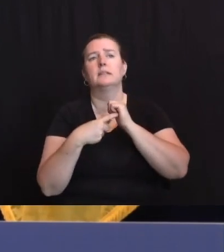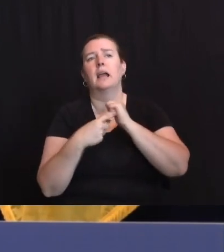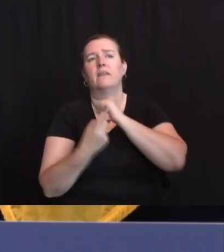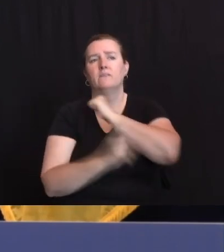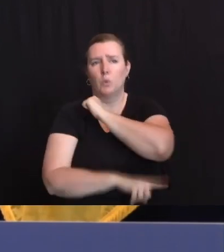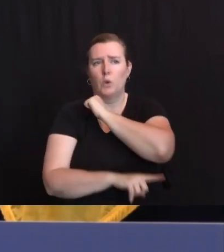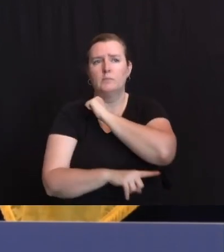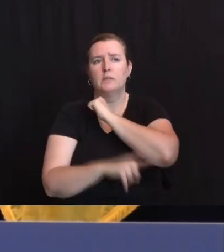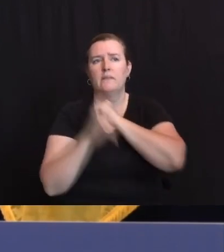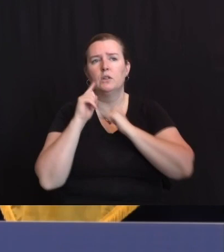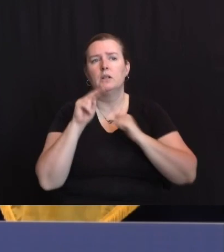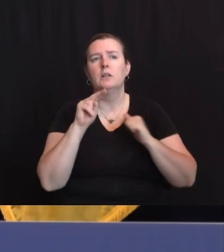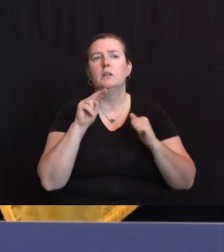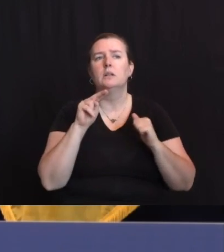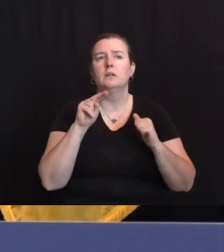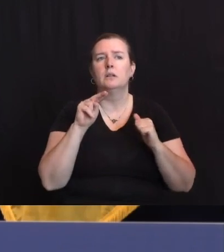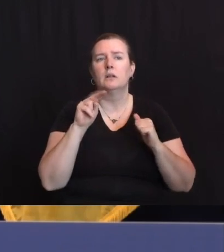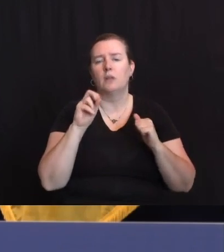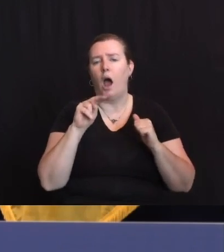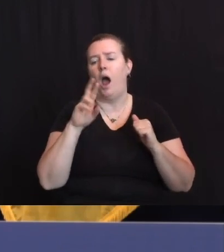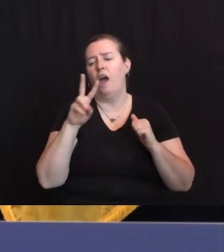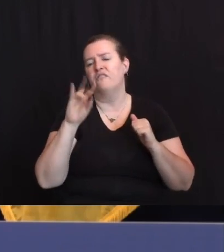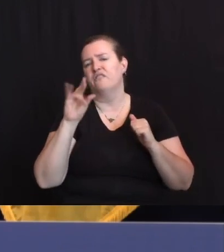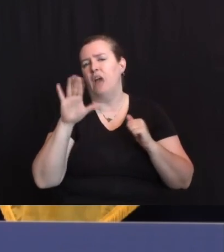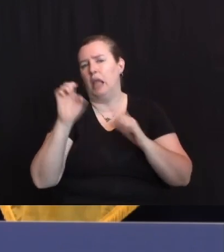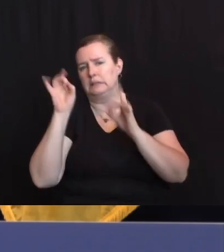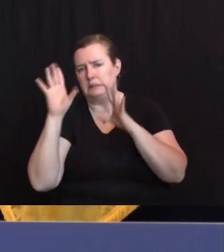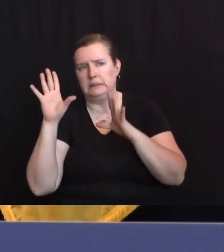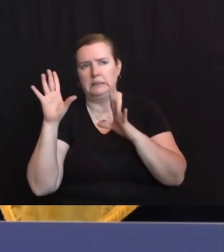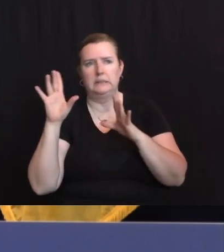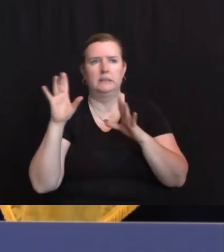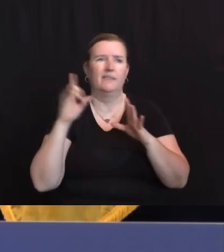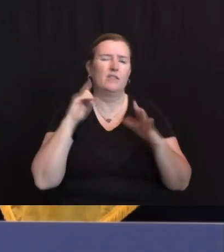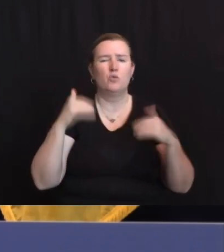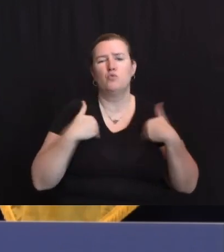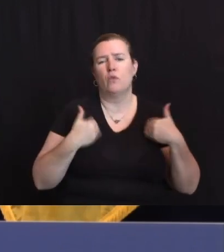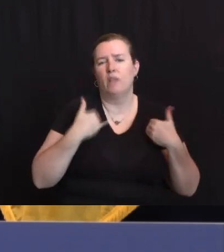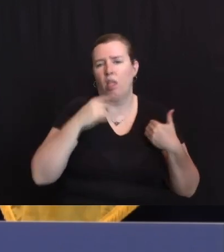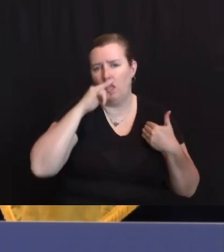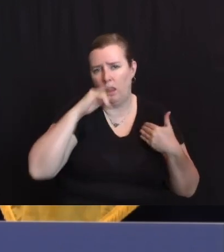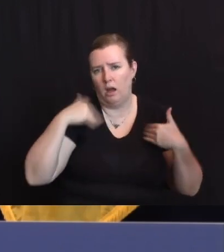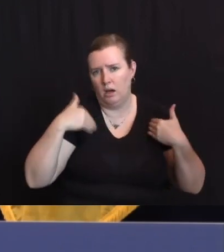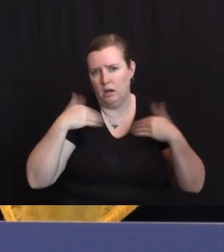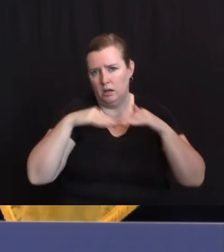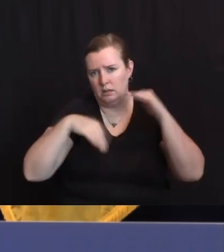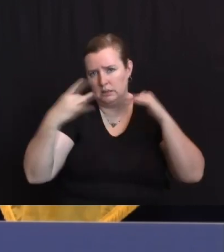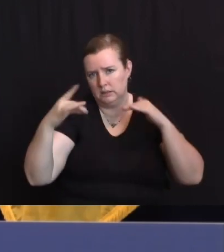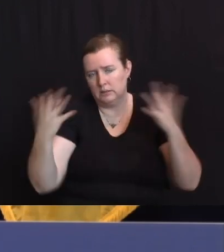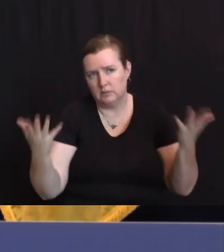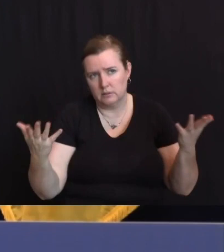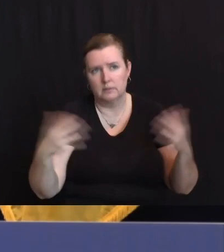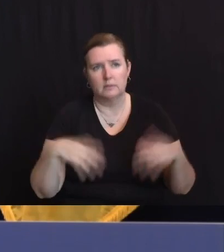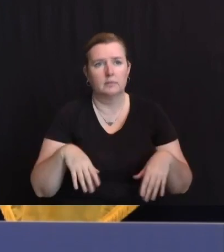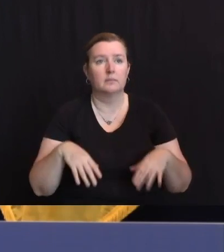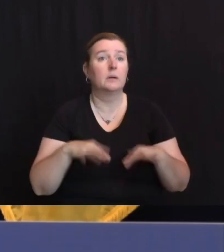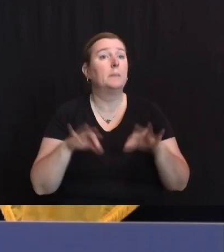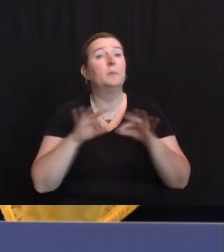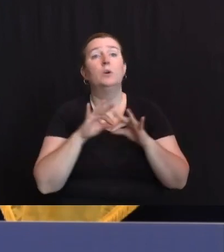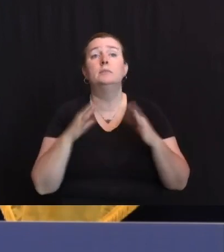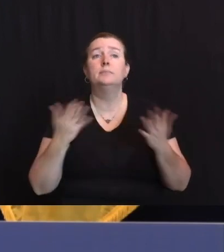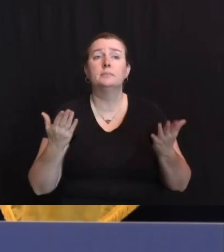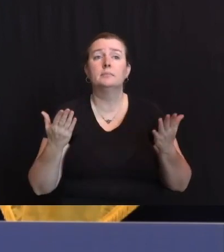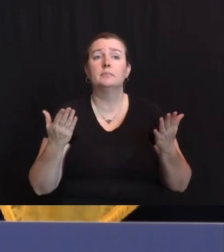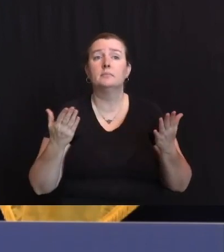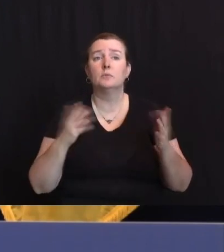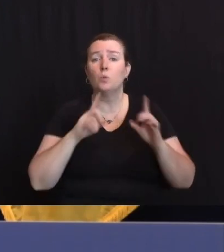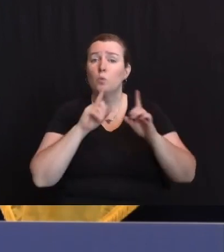some juvenile justice elements as well. And I think, Pat, one of the important parts of this was it was roundly supported by